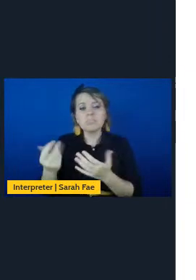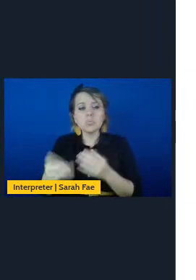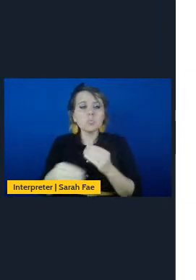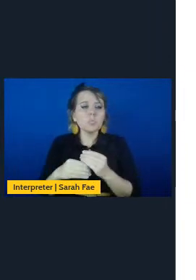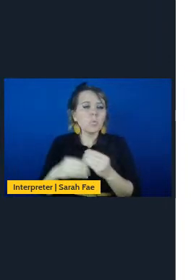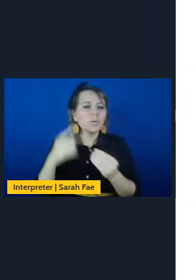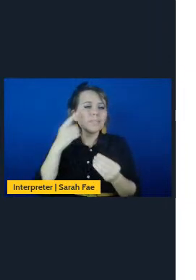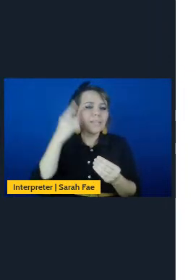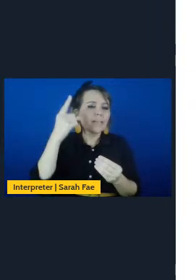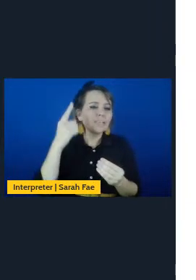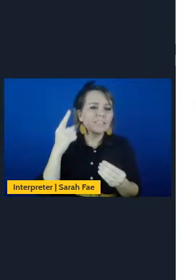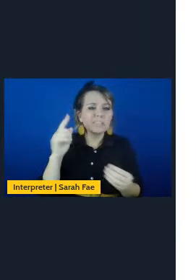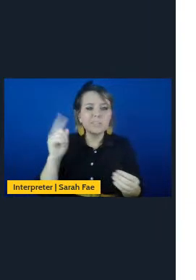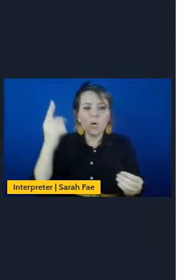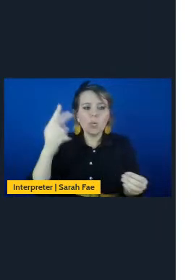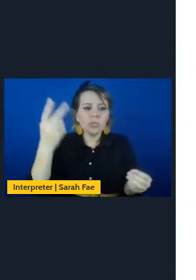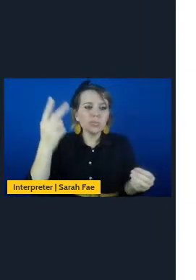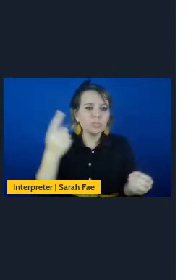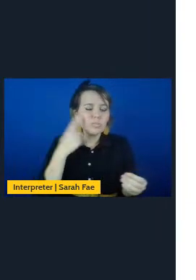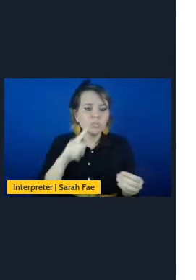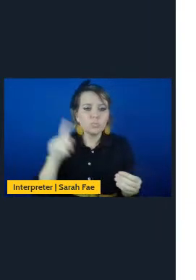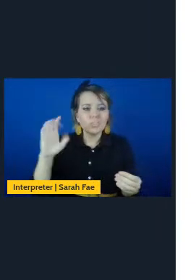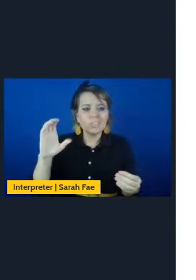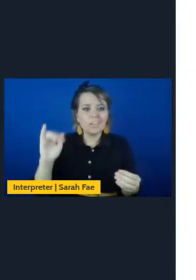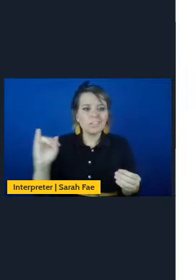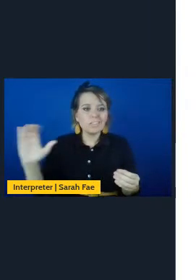or dollars for our CI/CD.